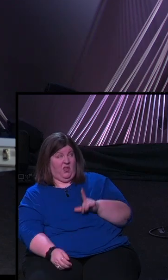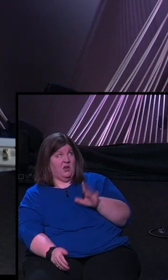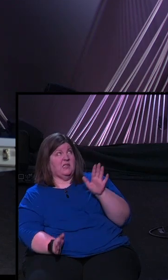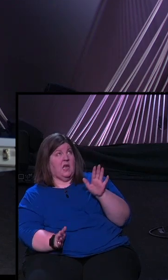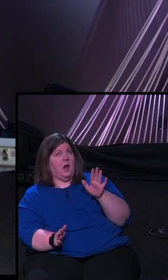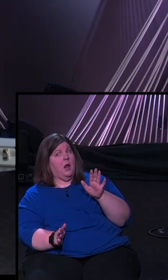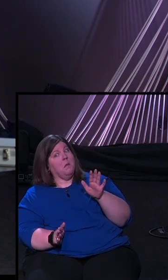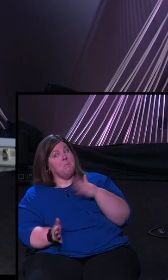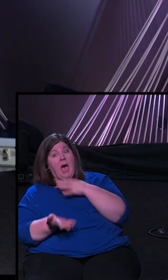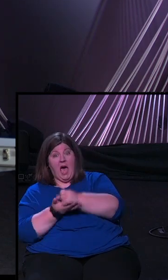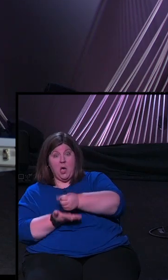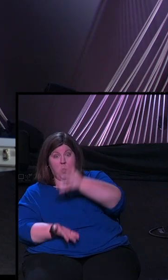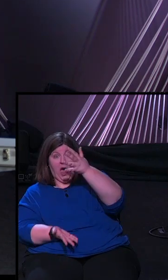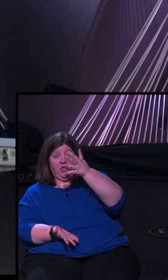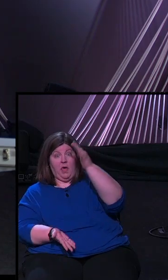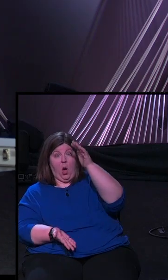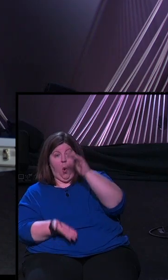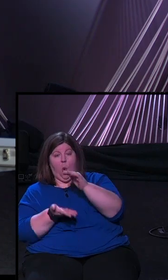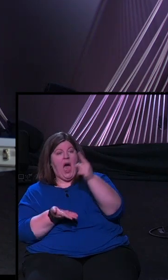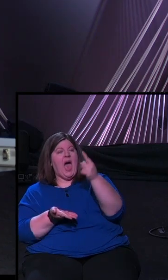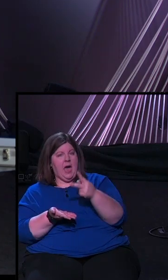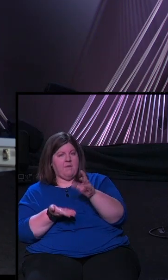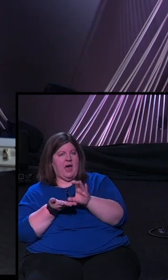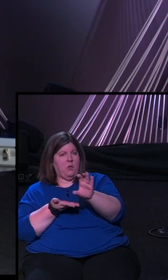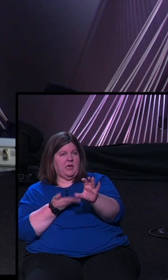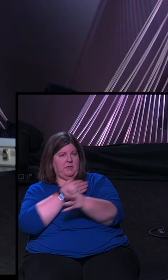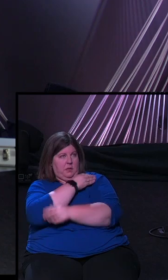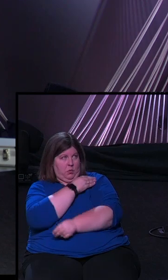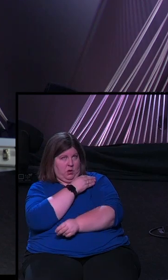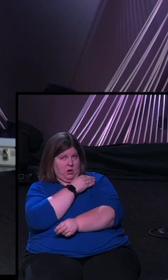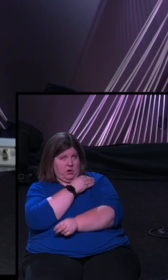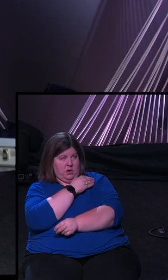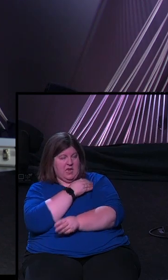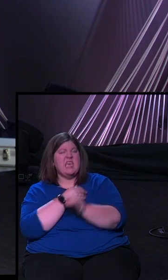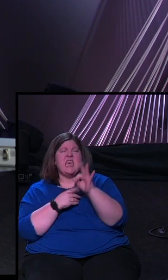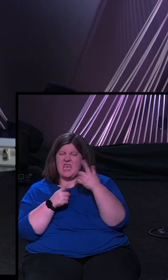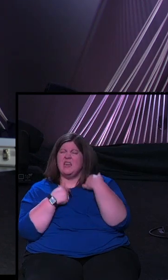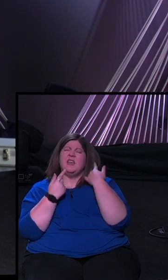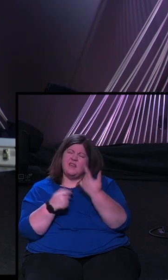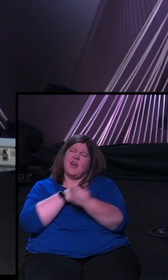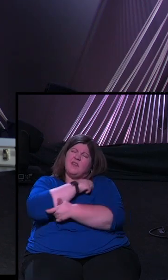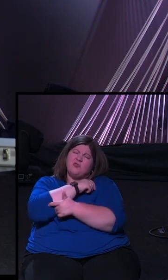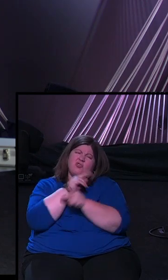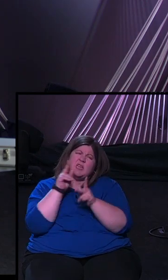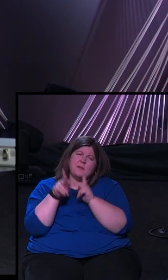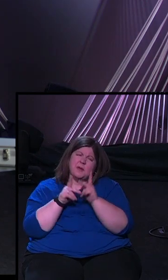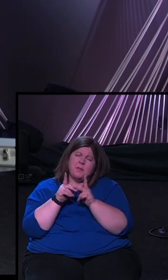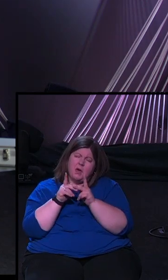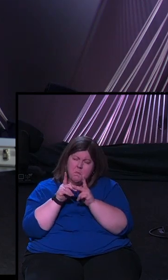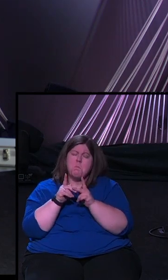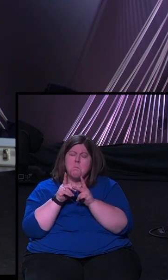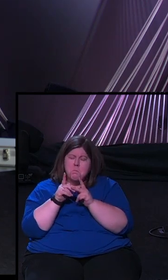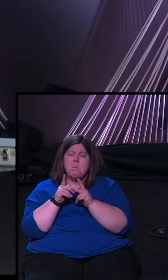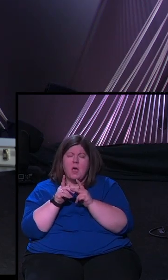give half of my wealth to the poor. Lord, and if I have cheated people on their taxes, I will give them back